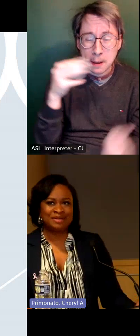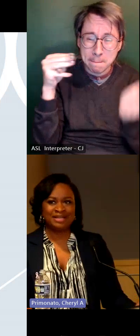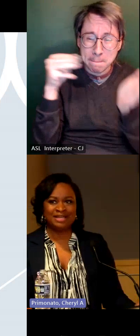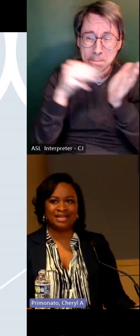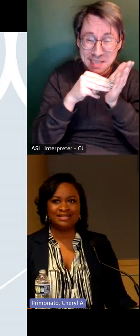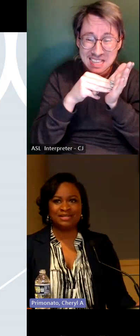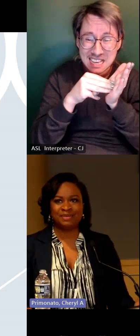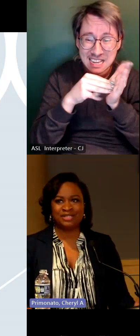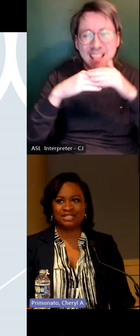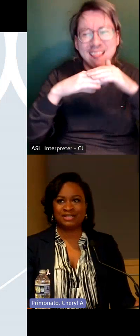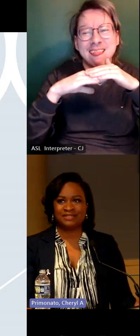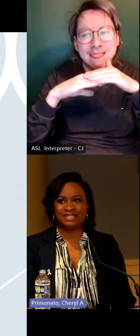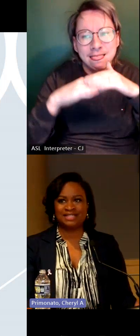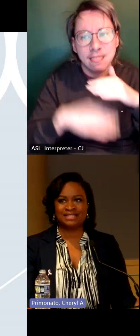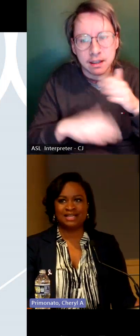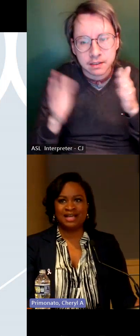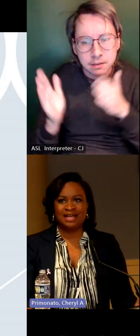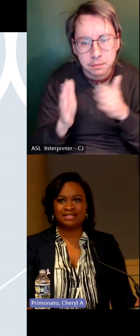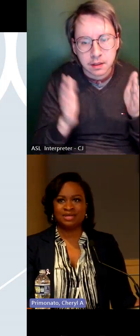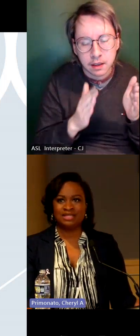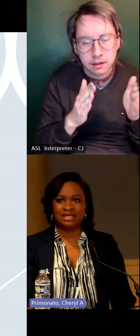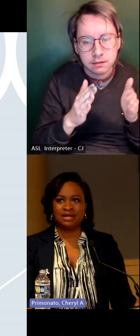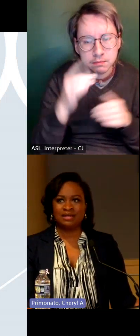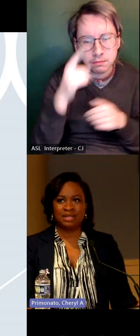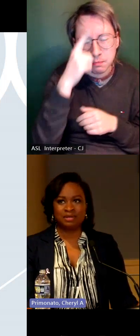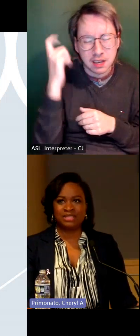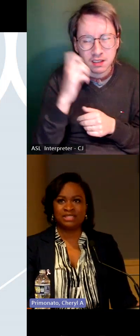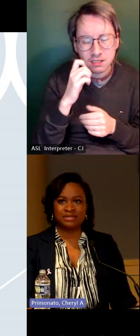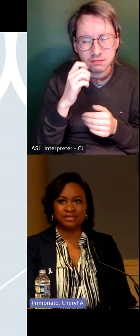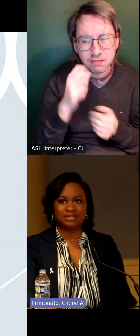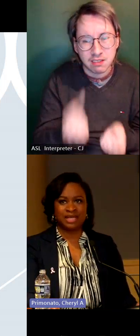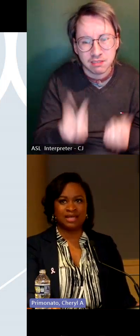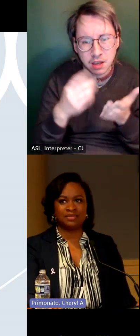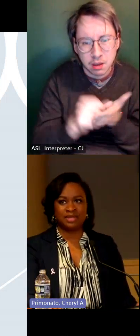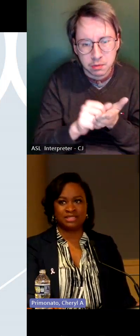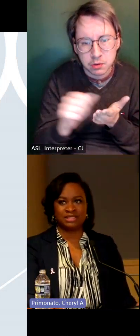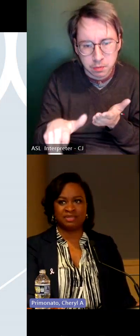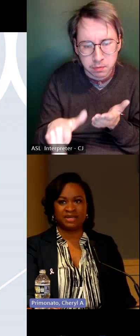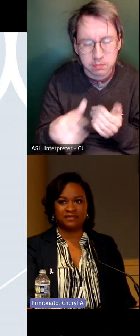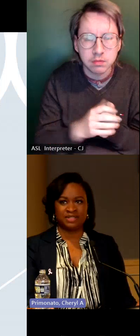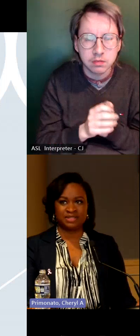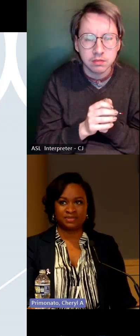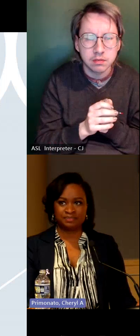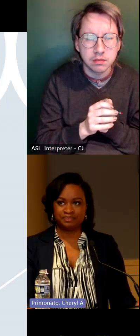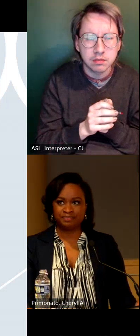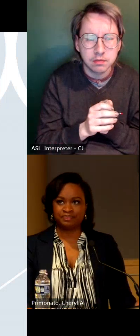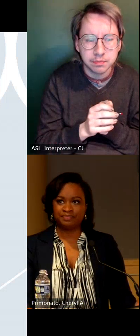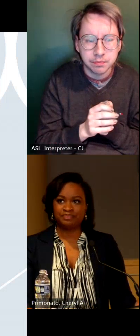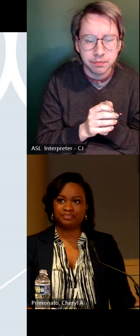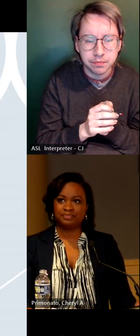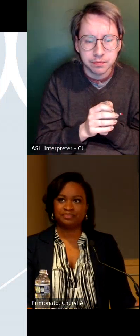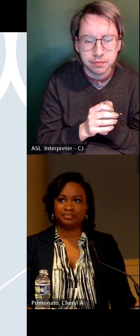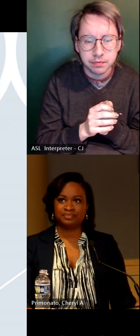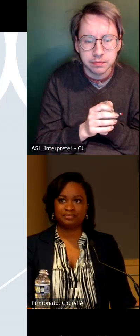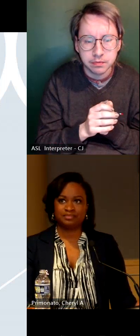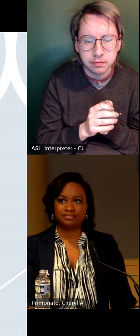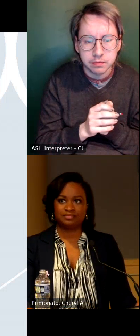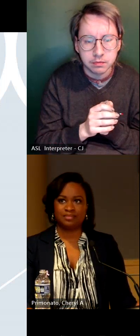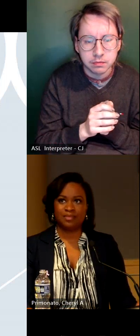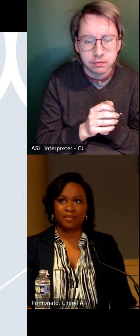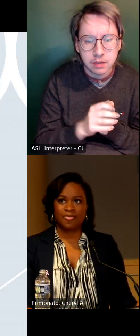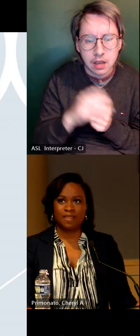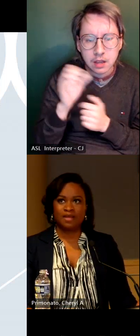that is primarily again due to purchase services as well as lower materials and wages and benefits.